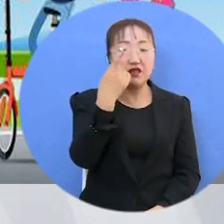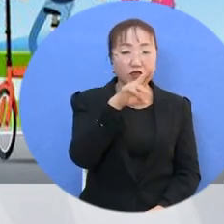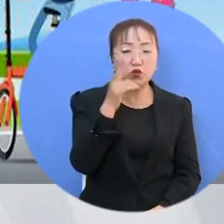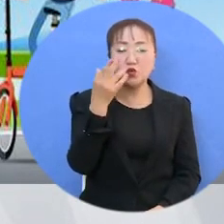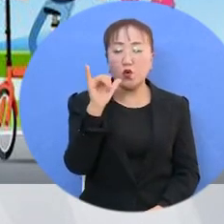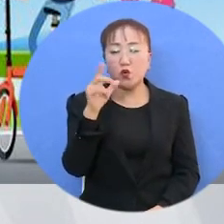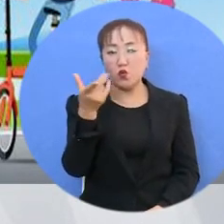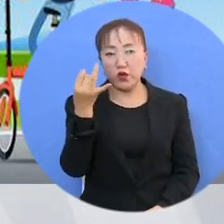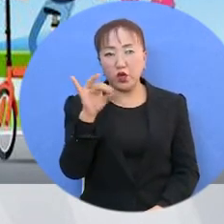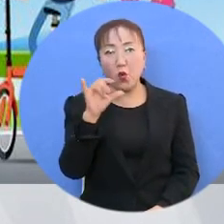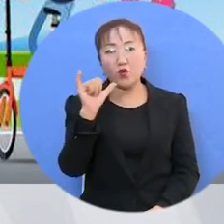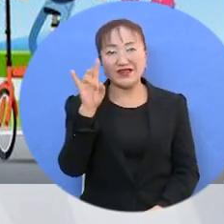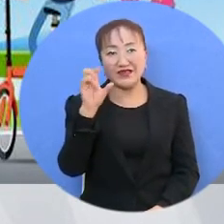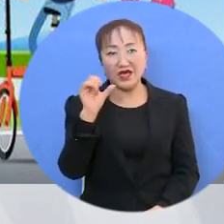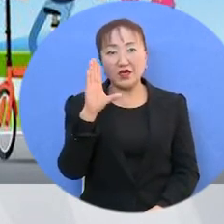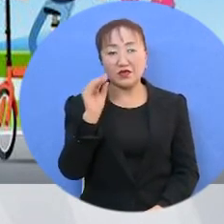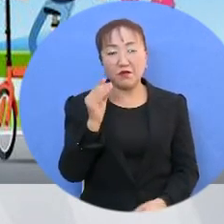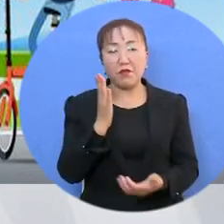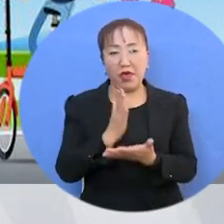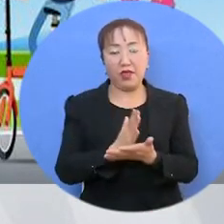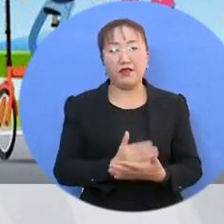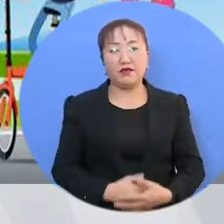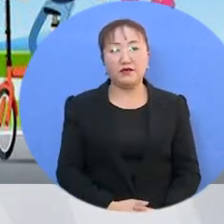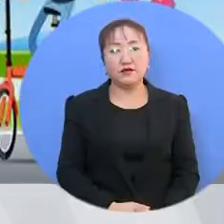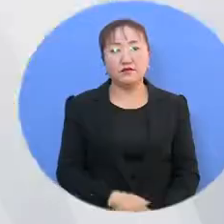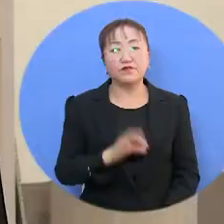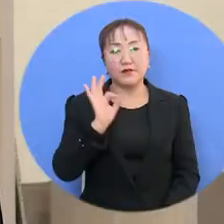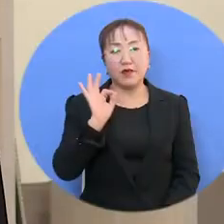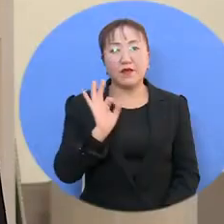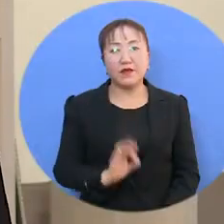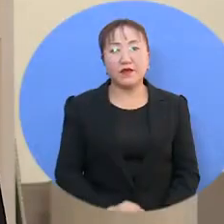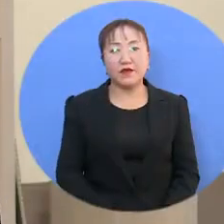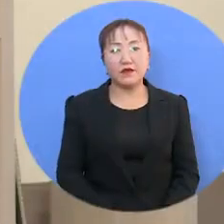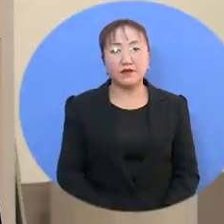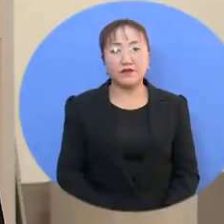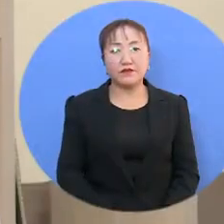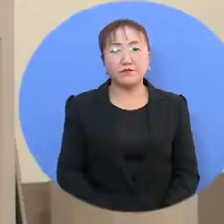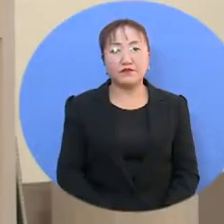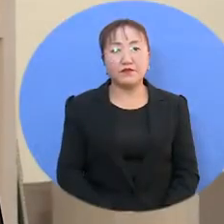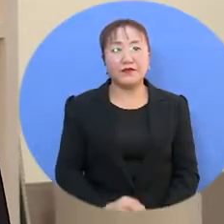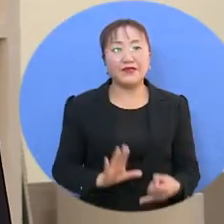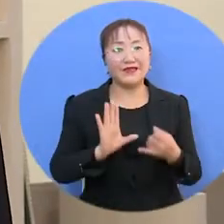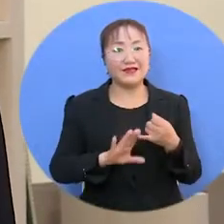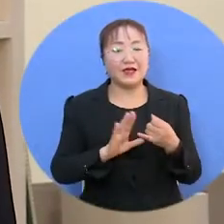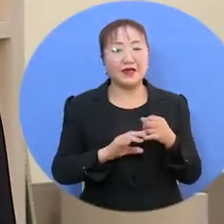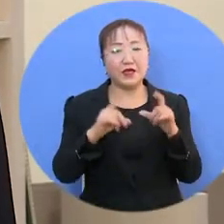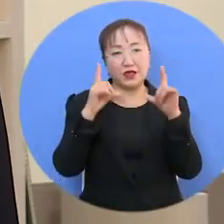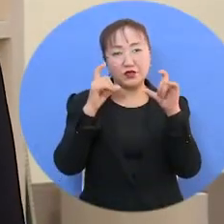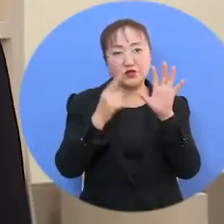riding bicycles. Okay, very good. Okay, now let's look at the next